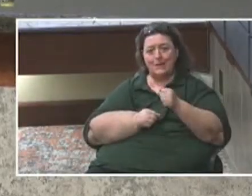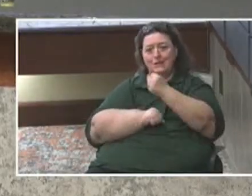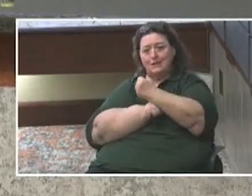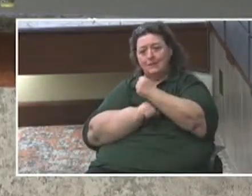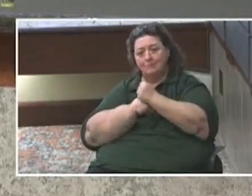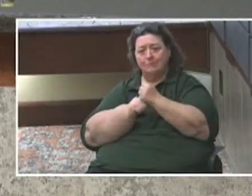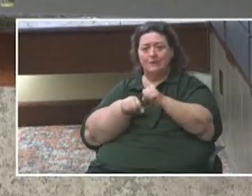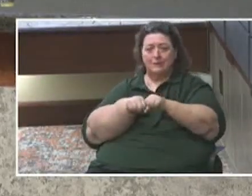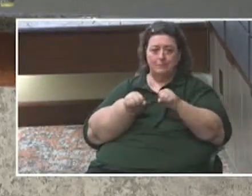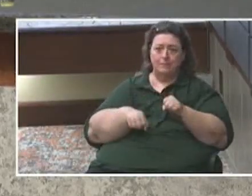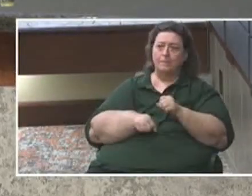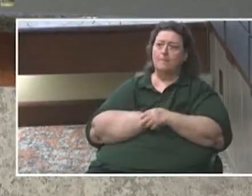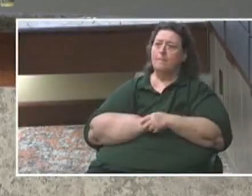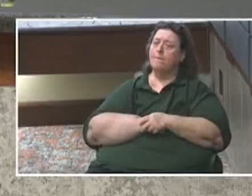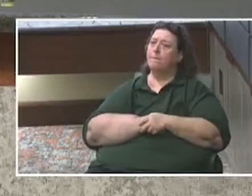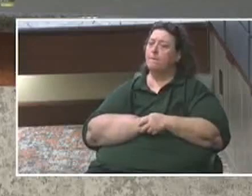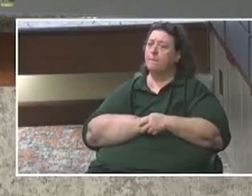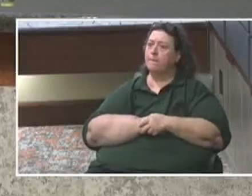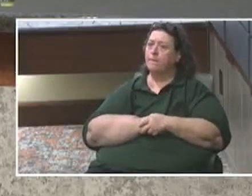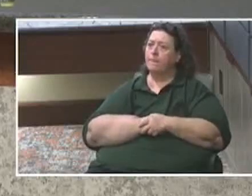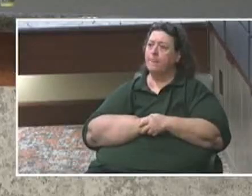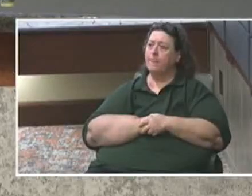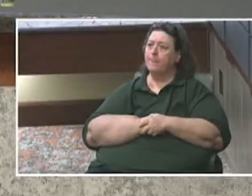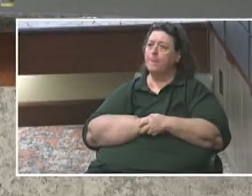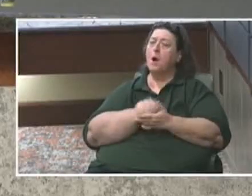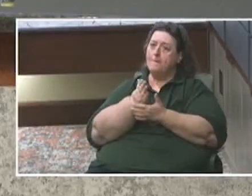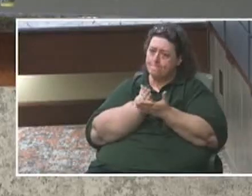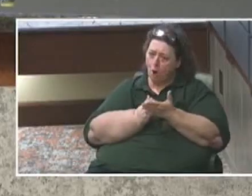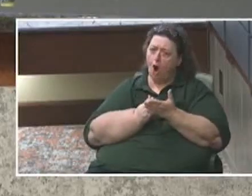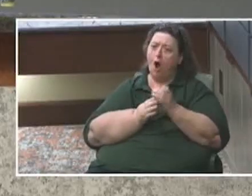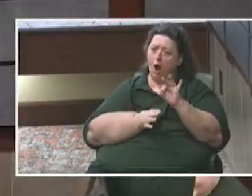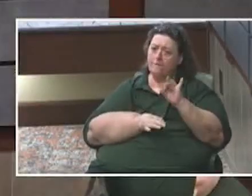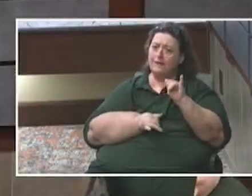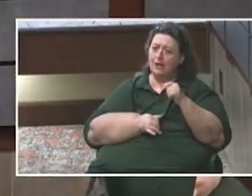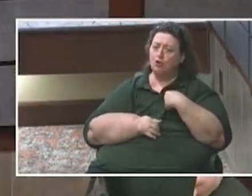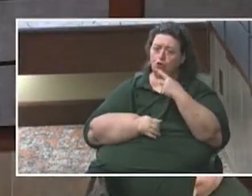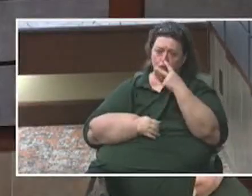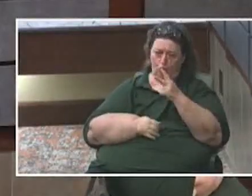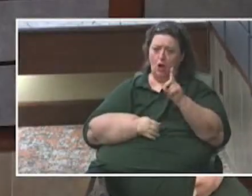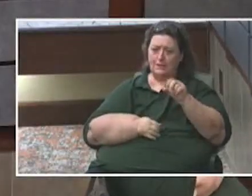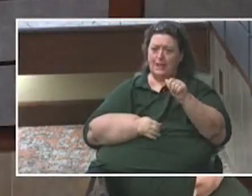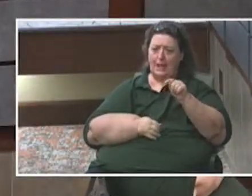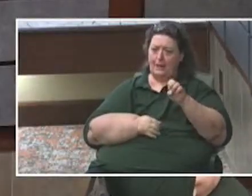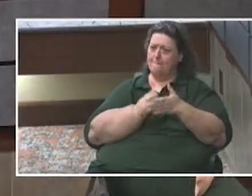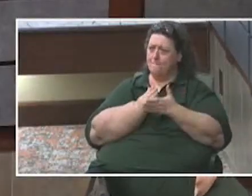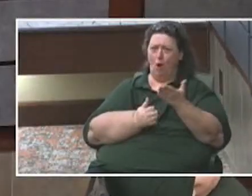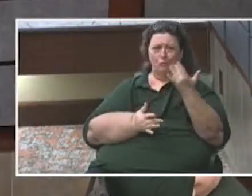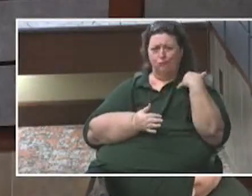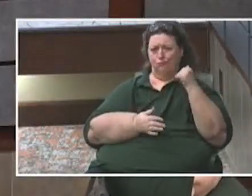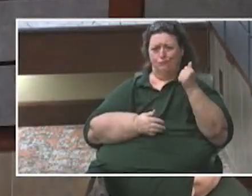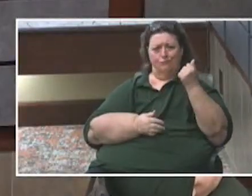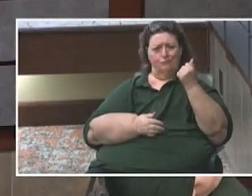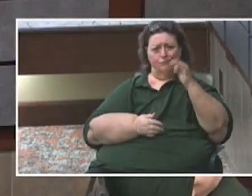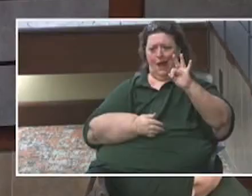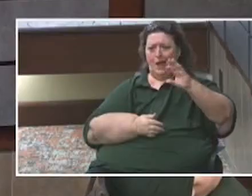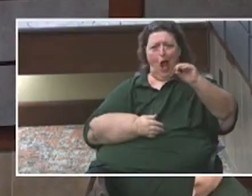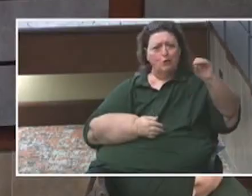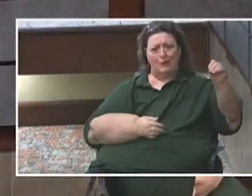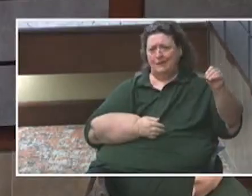because this was how old? Parts of it, I saw the dates on parts of it back to early